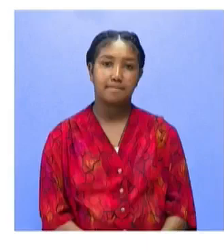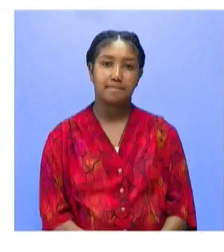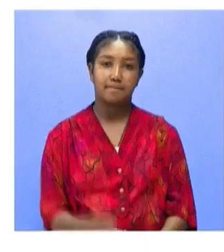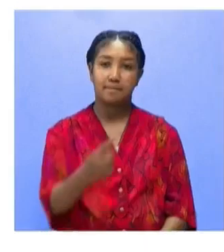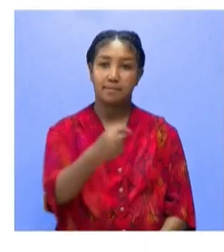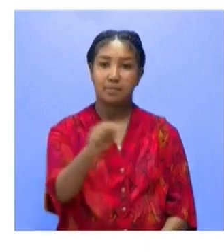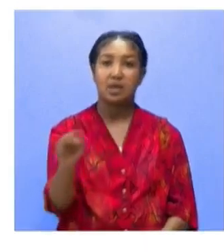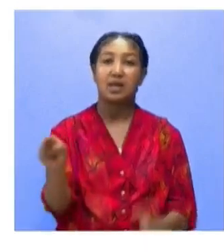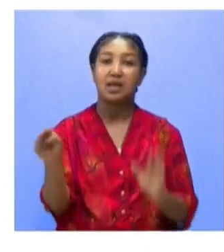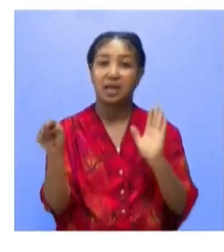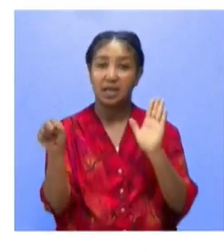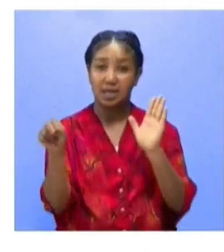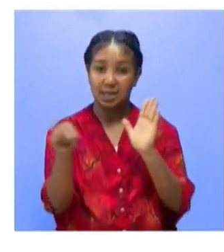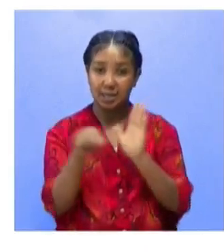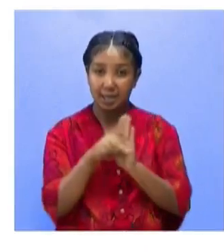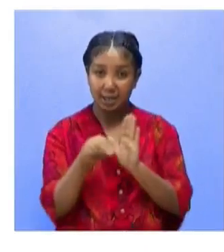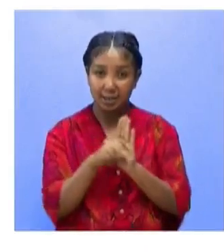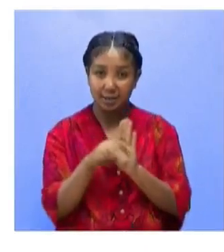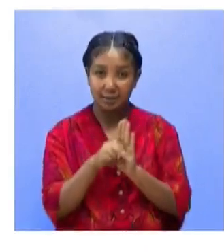negative